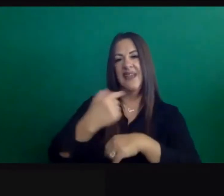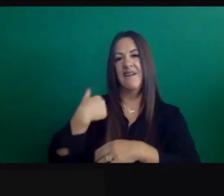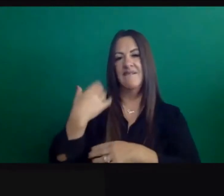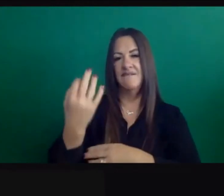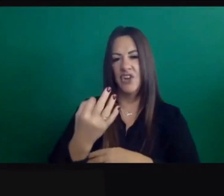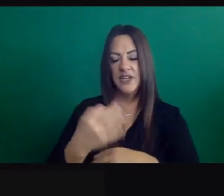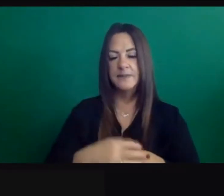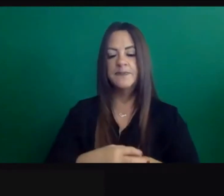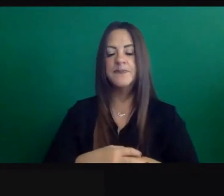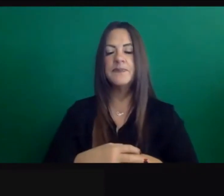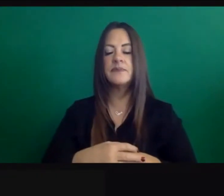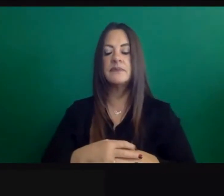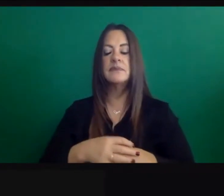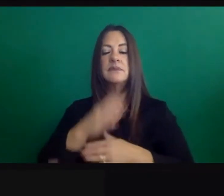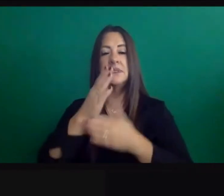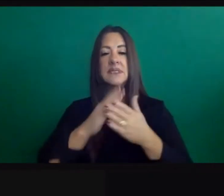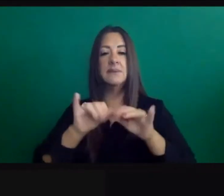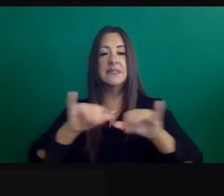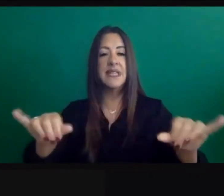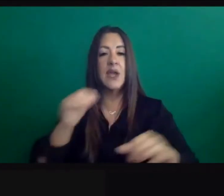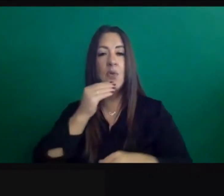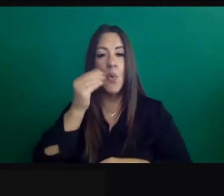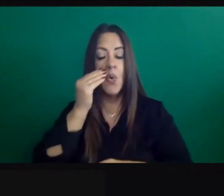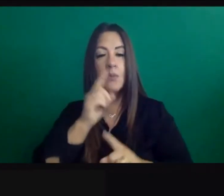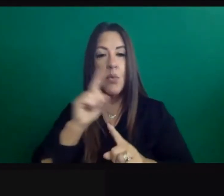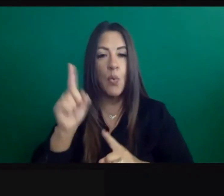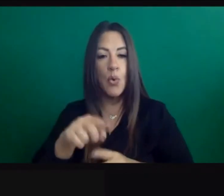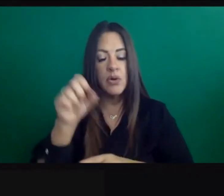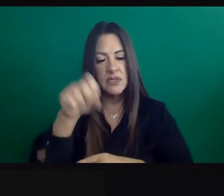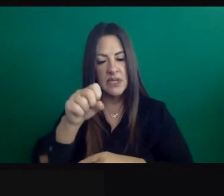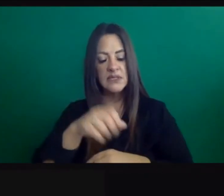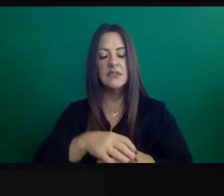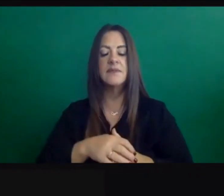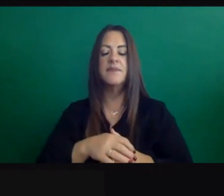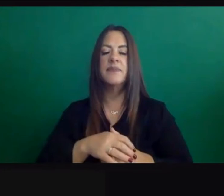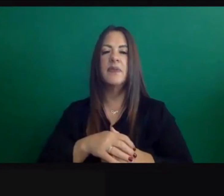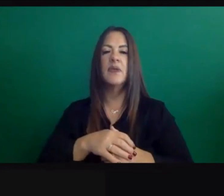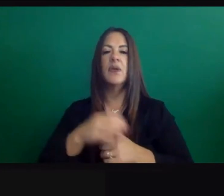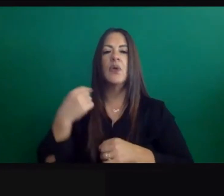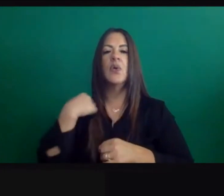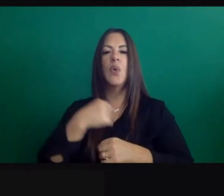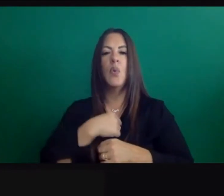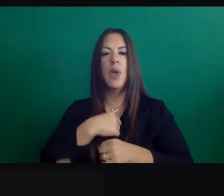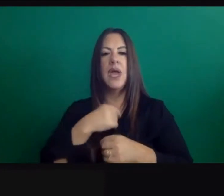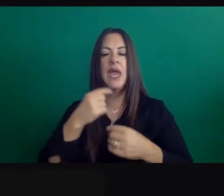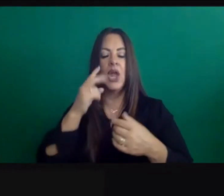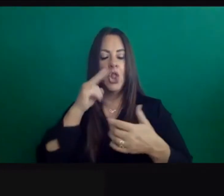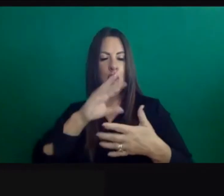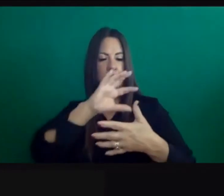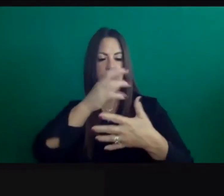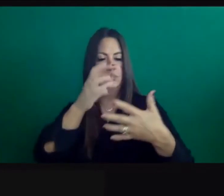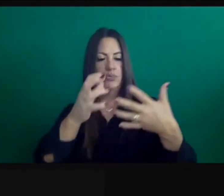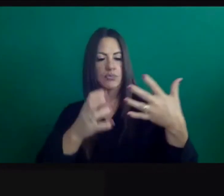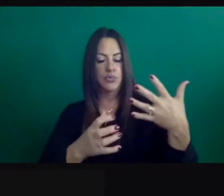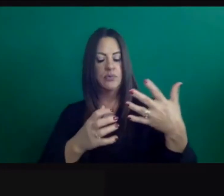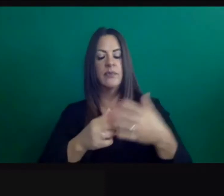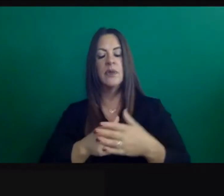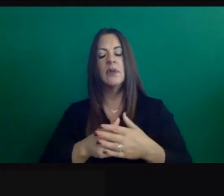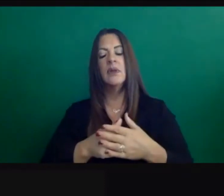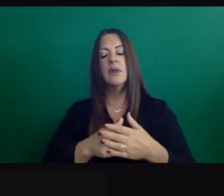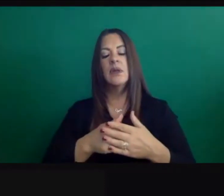yes, we regularly look at each of the eligible regions to